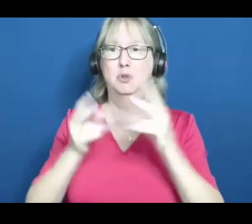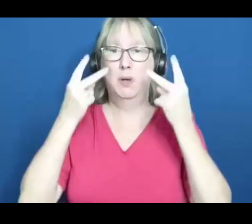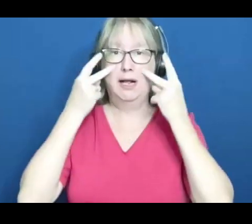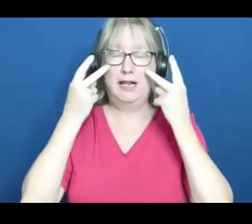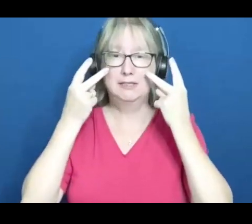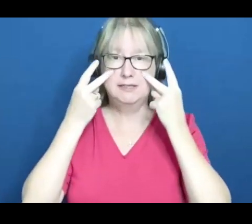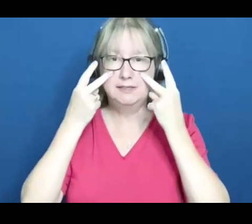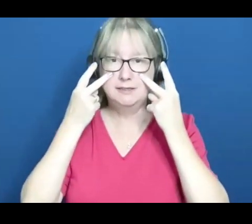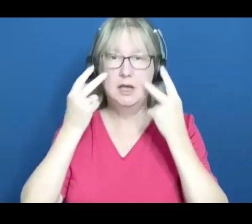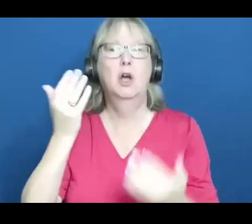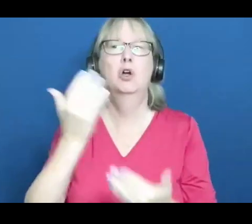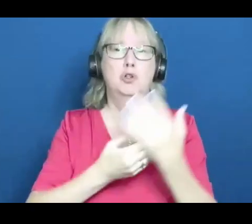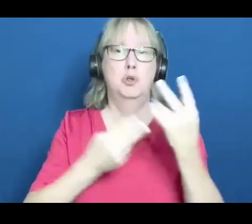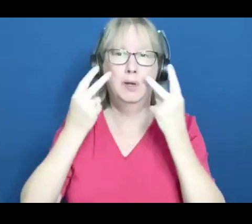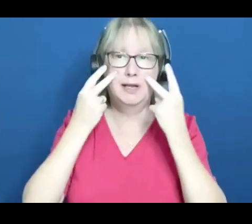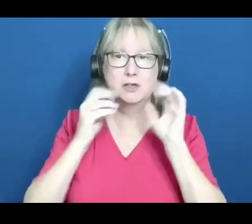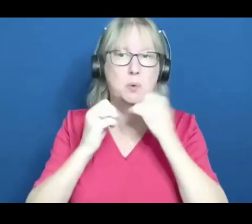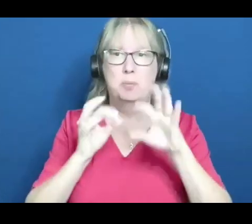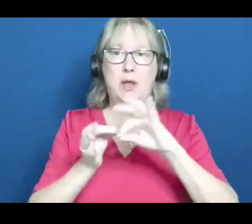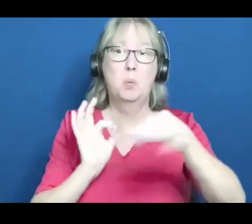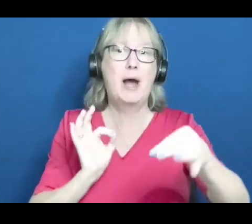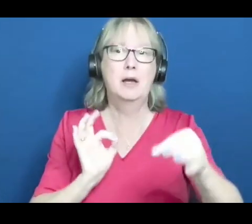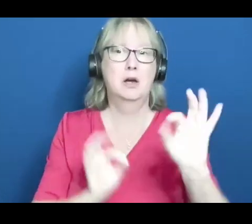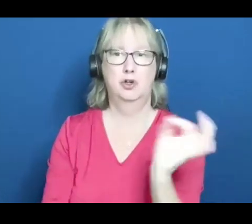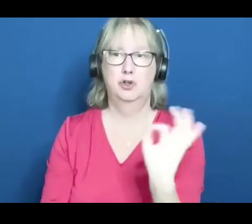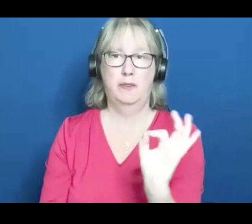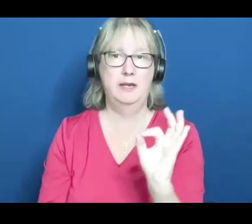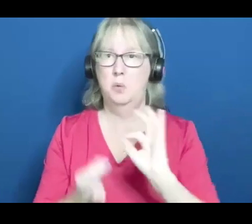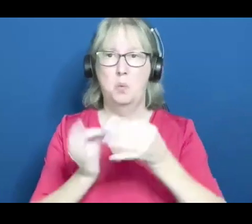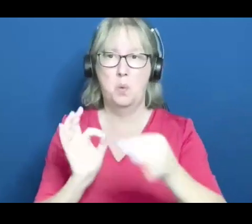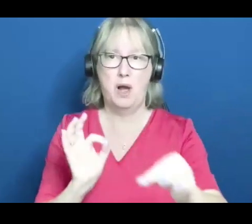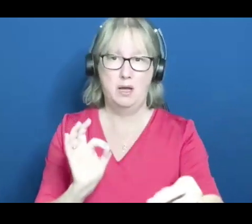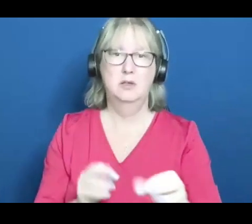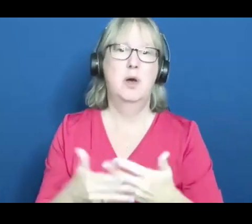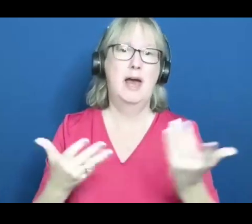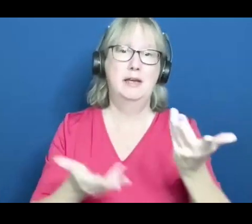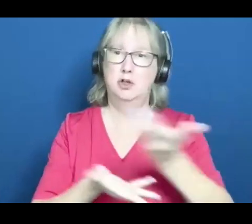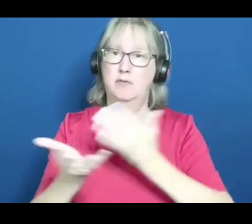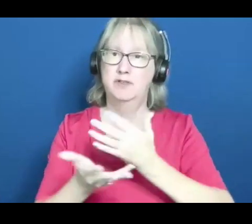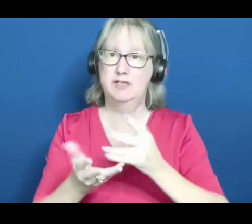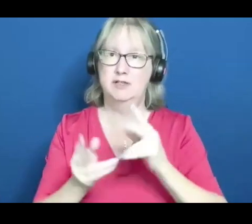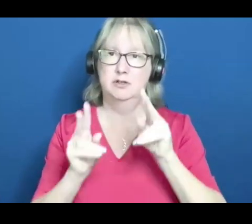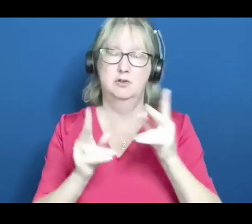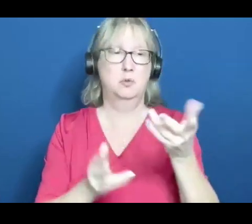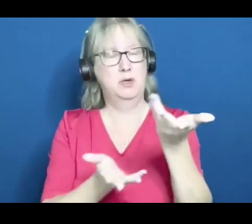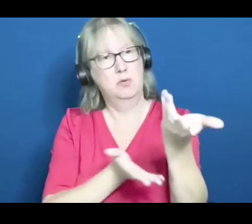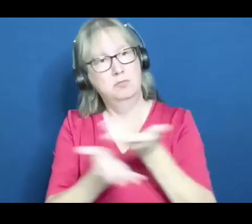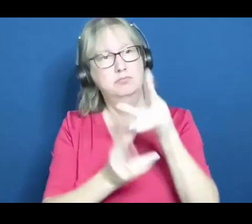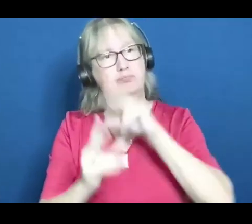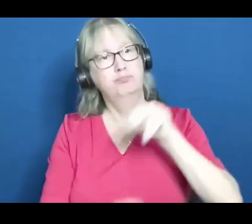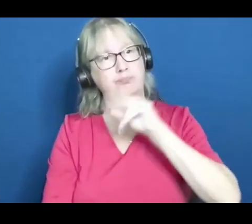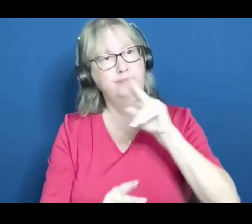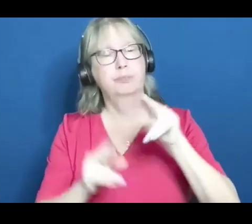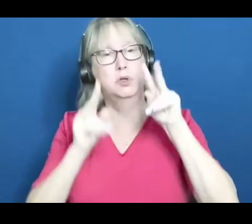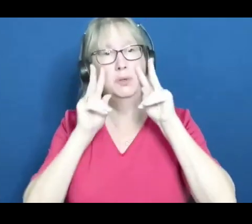and the newer glasses are going to come wireless. And basically any of the conversations is going to be relayed in the glasses, and you'll see the